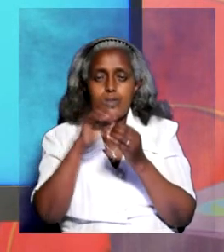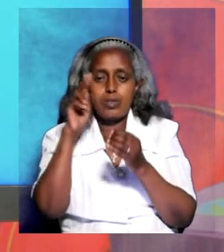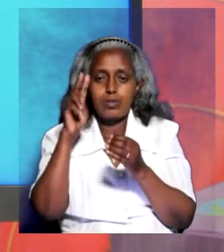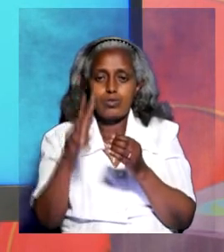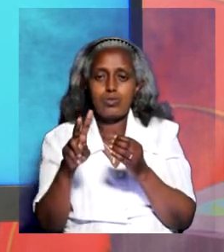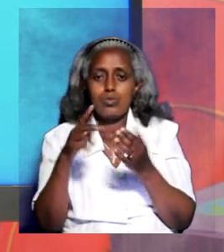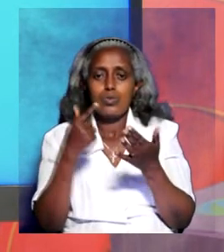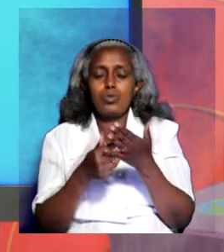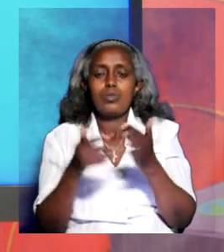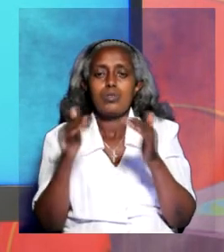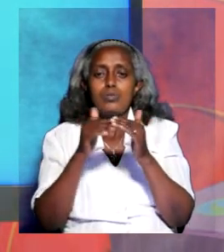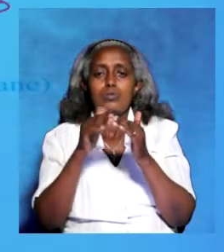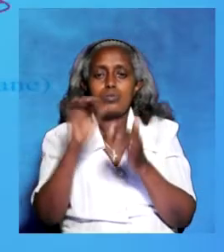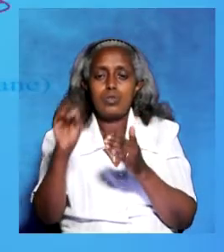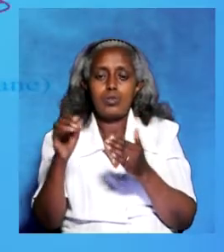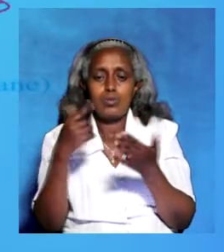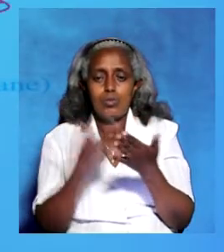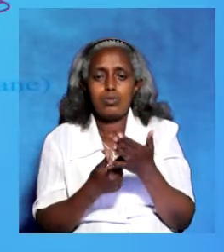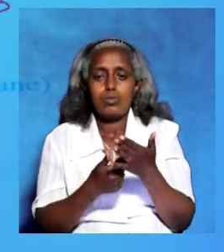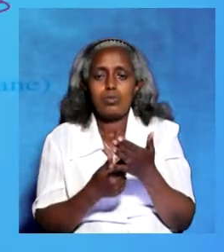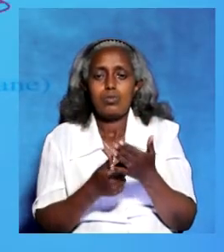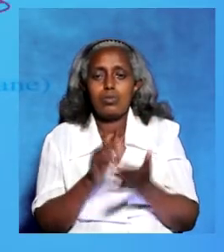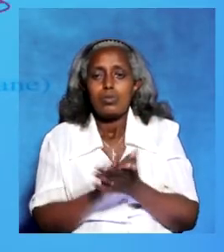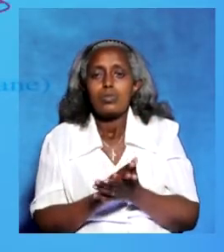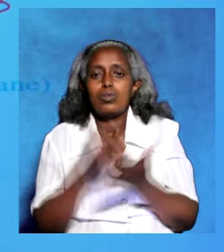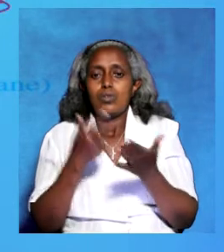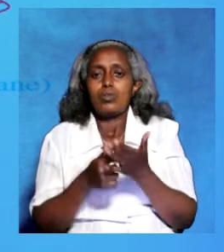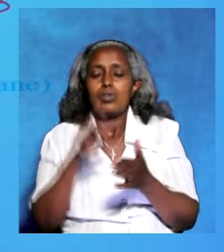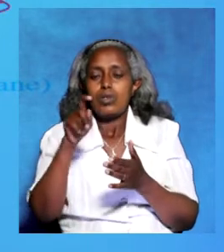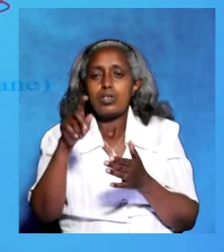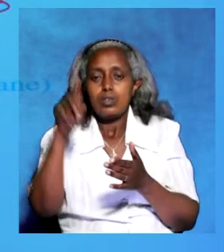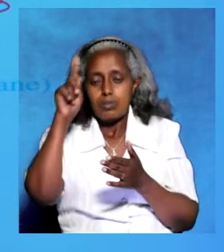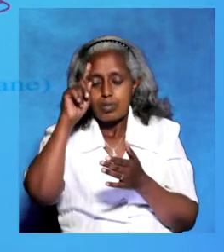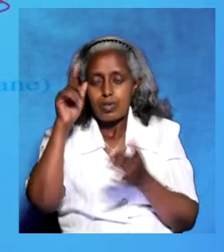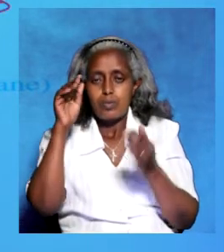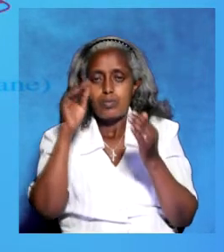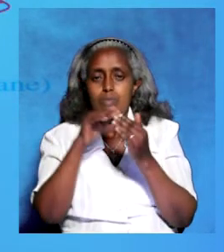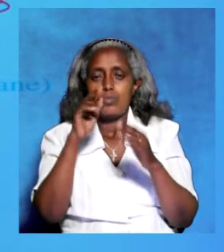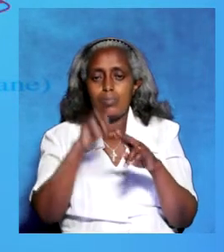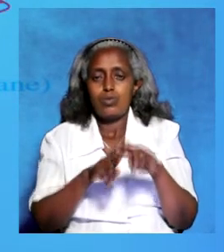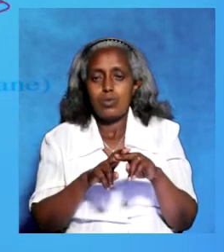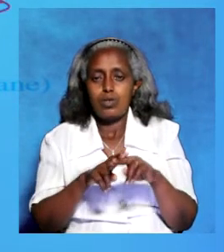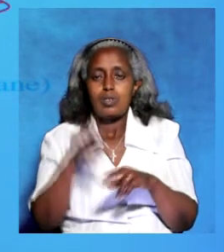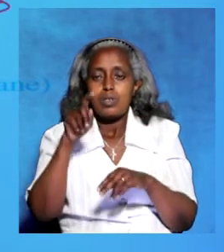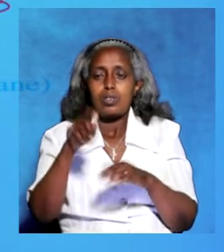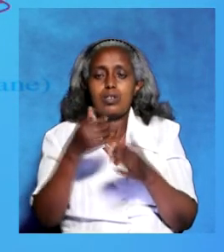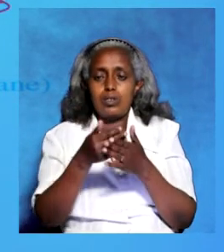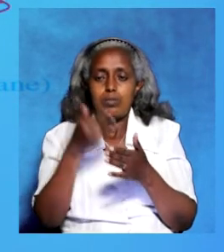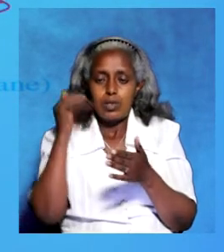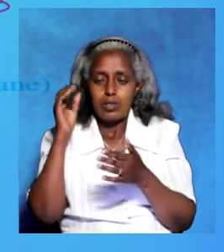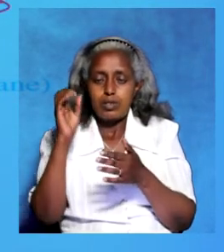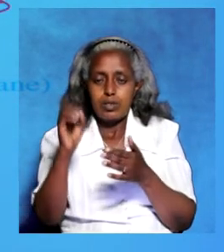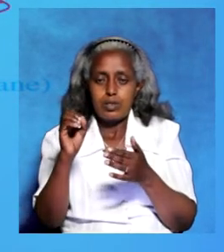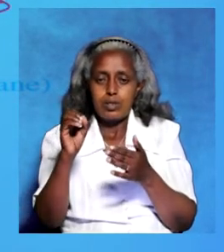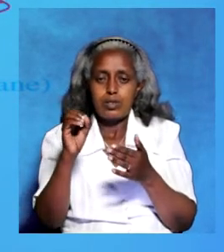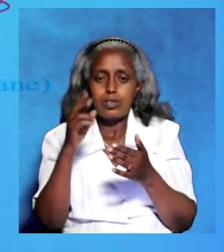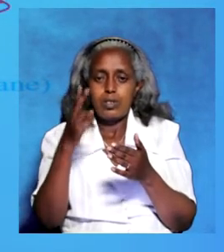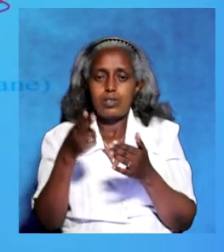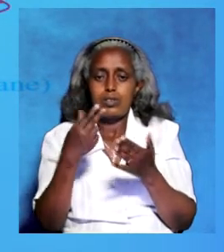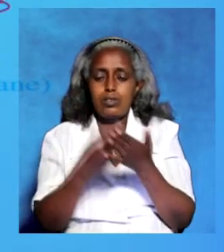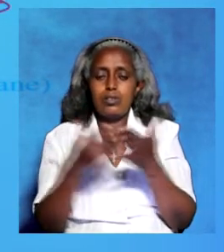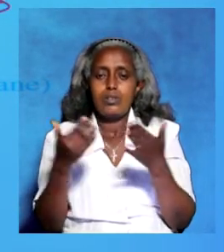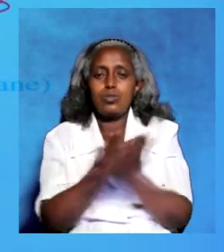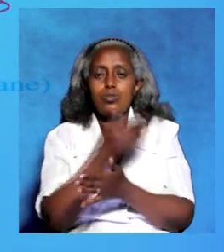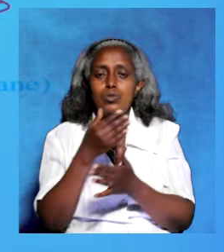equal to 0. So in place of x prime, you put what? Simply it is x minus h. In new